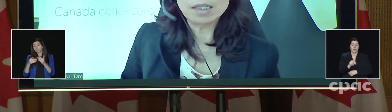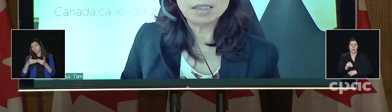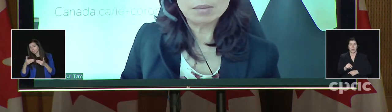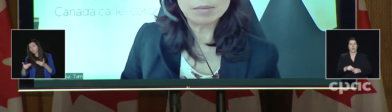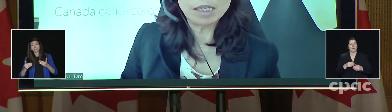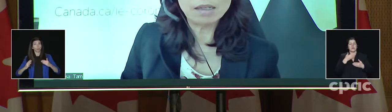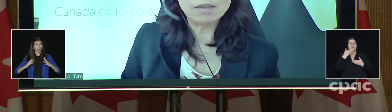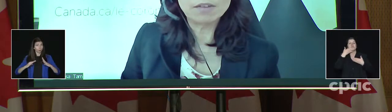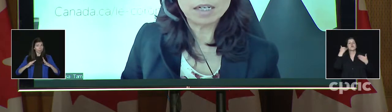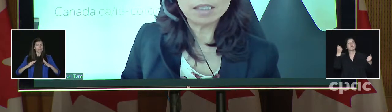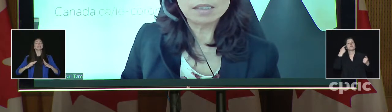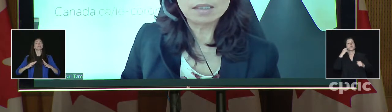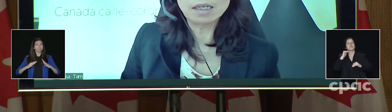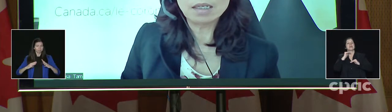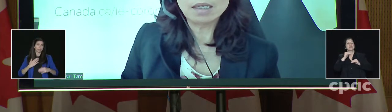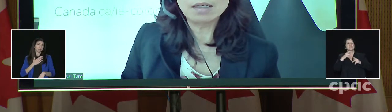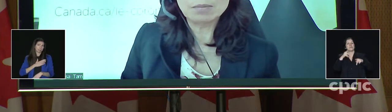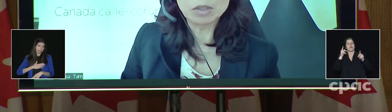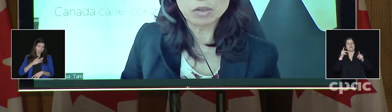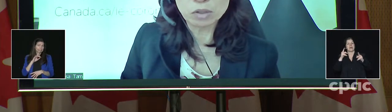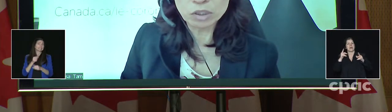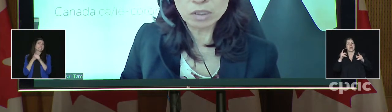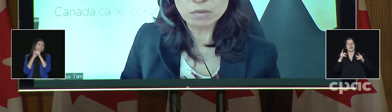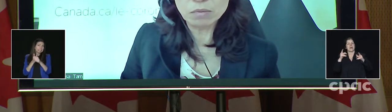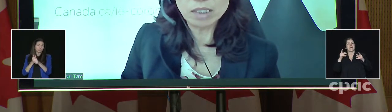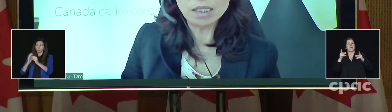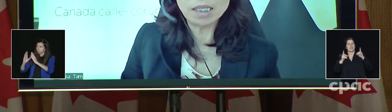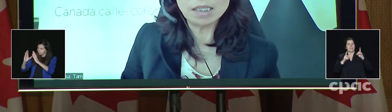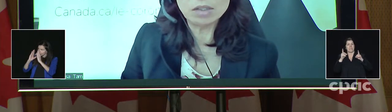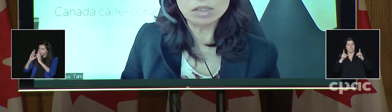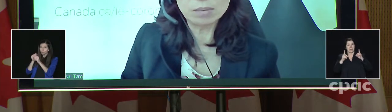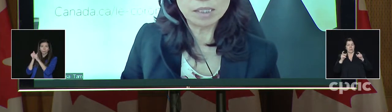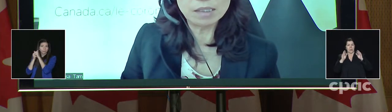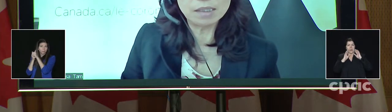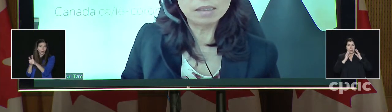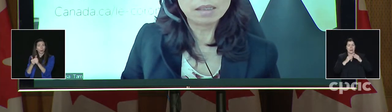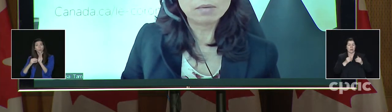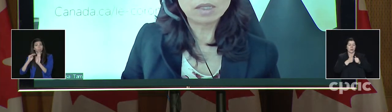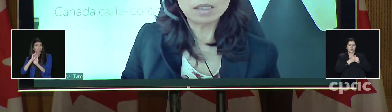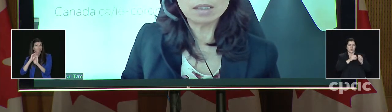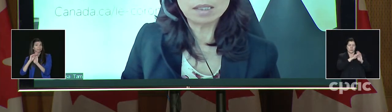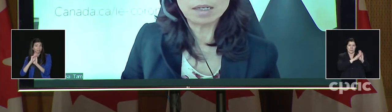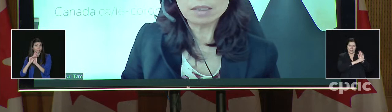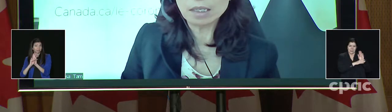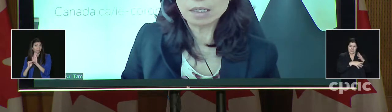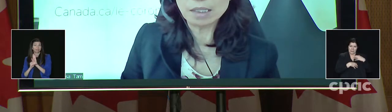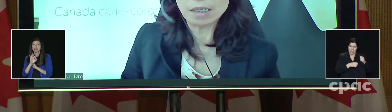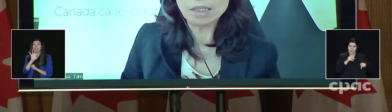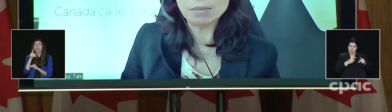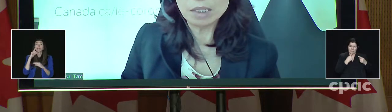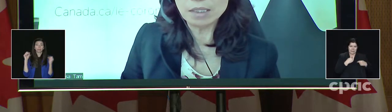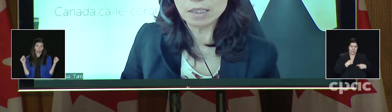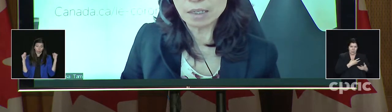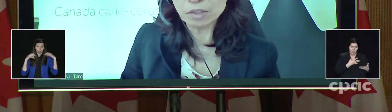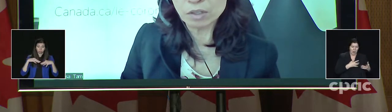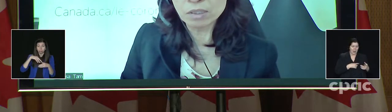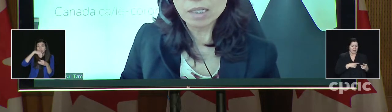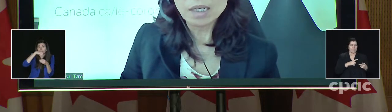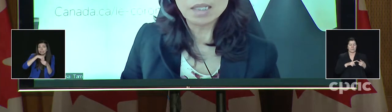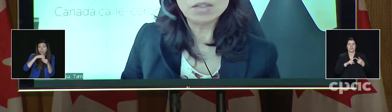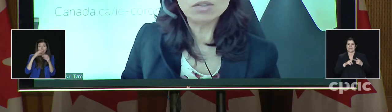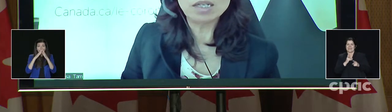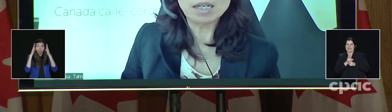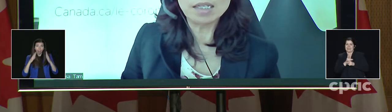with the latest public health advice, taking precautions when in indoor spaces with others outside our immediate